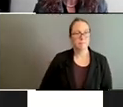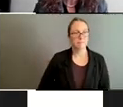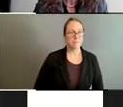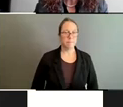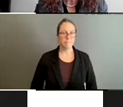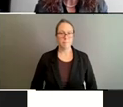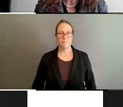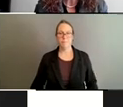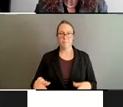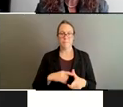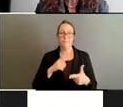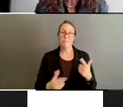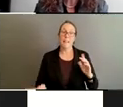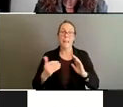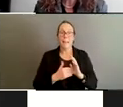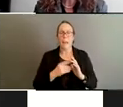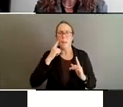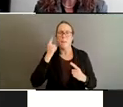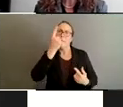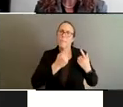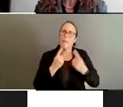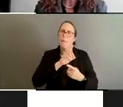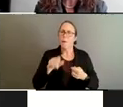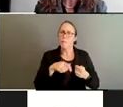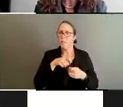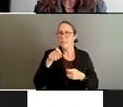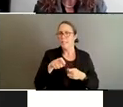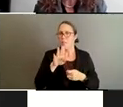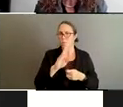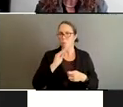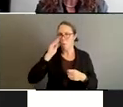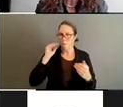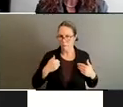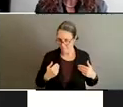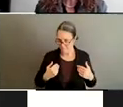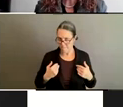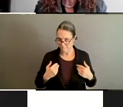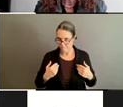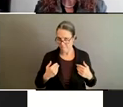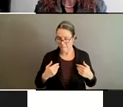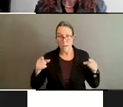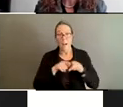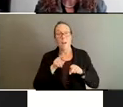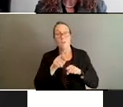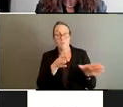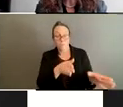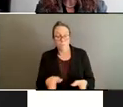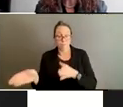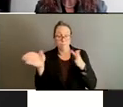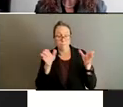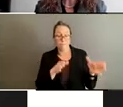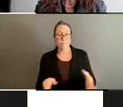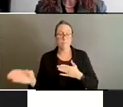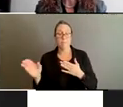And then, again, considering specific needs in your household. As you prepare and build